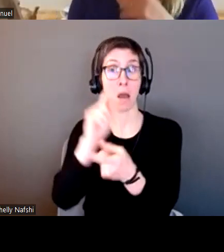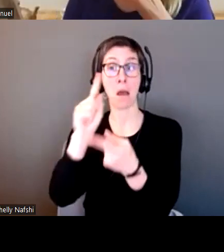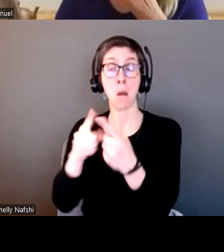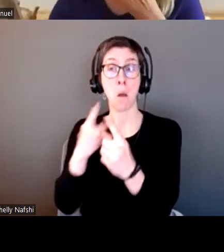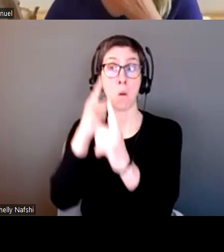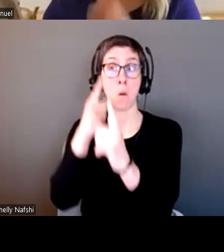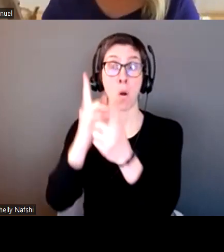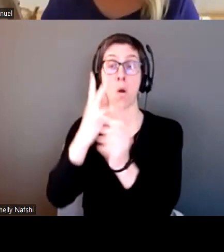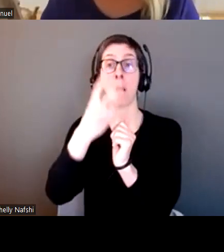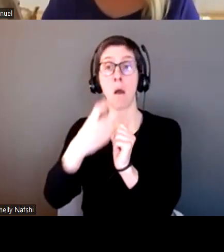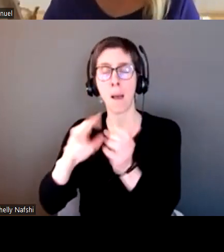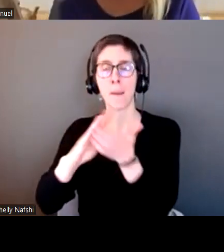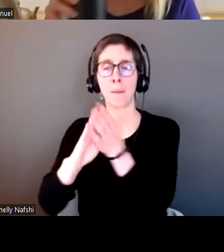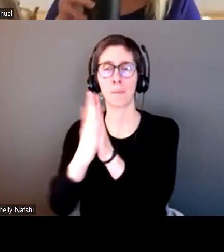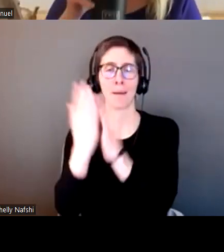through healing.